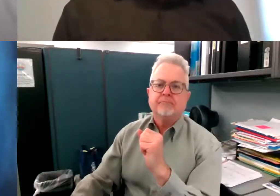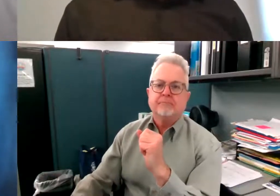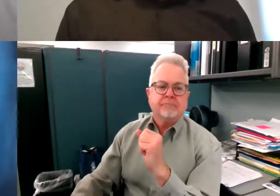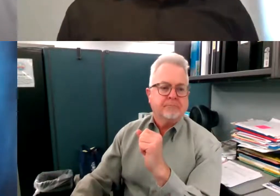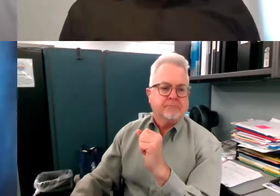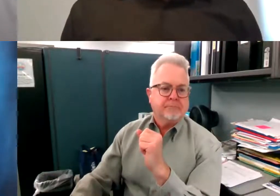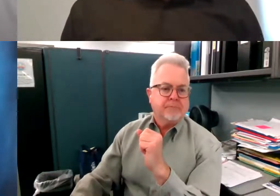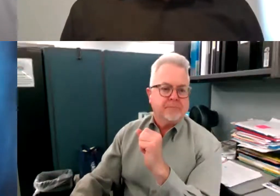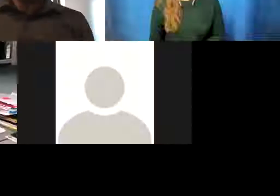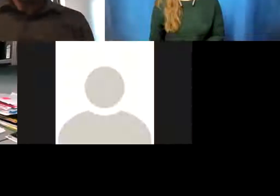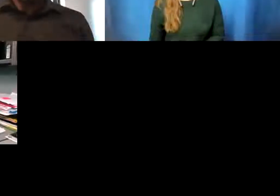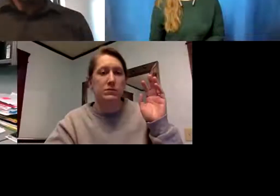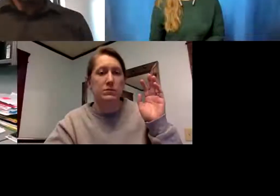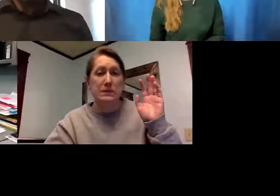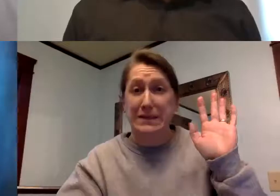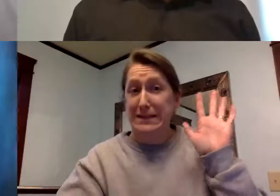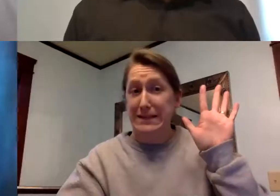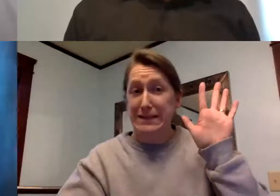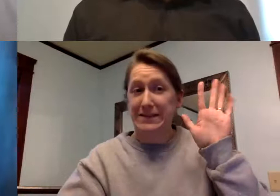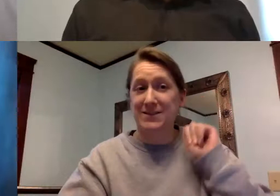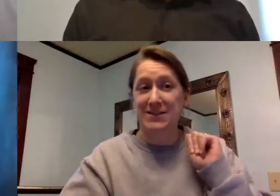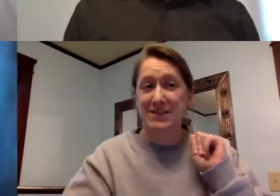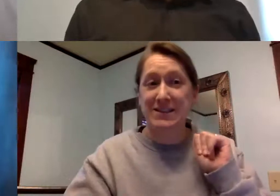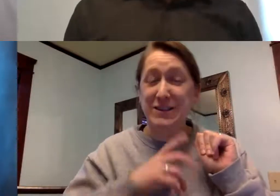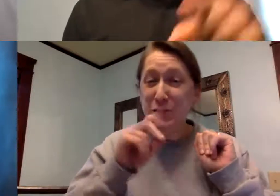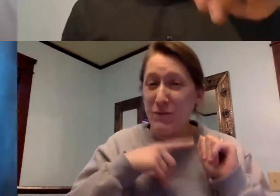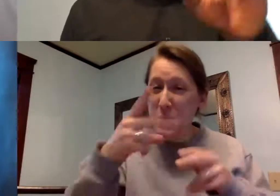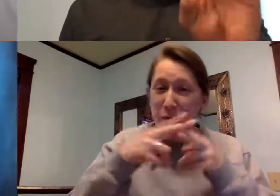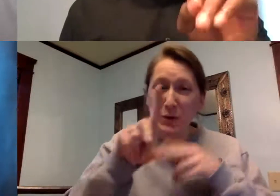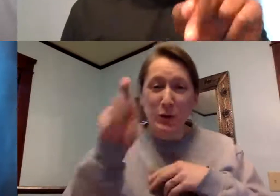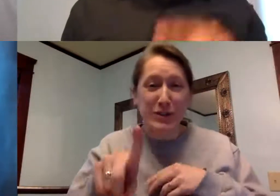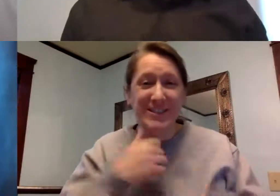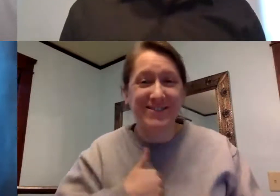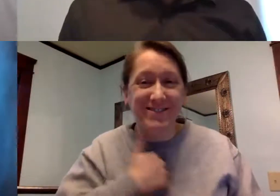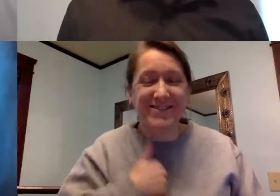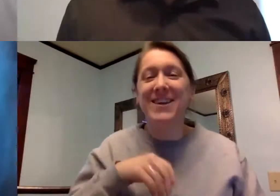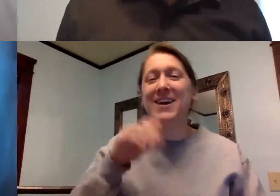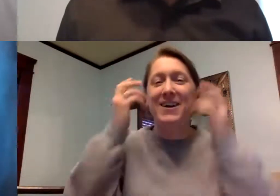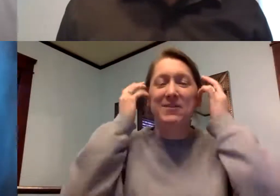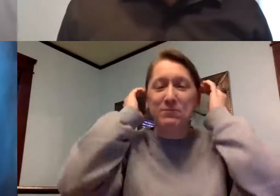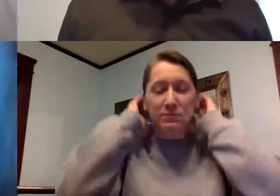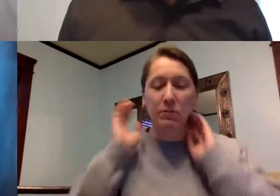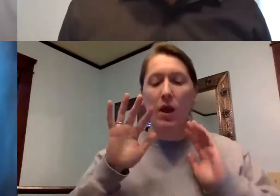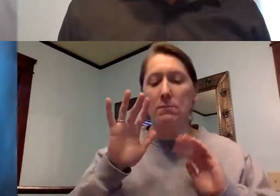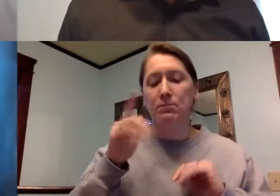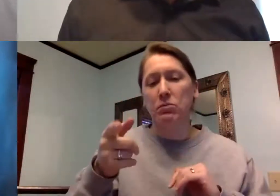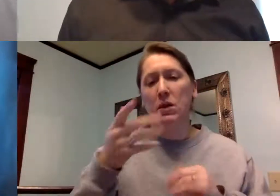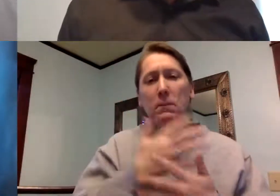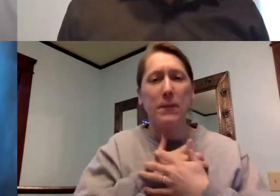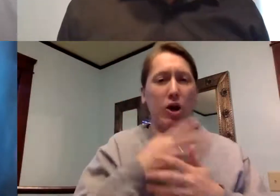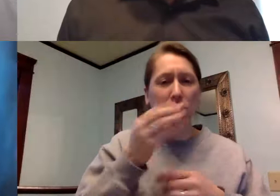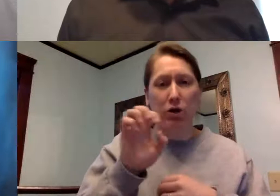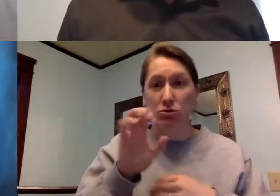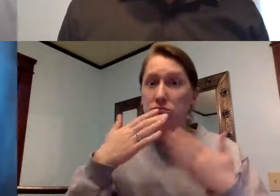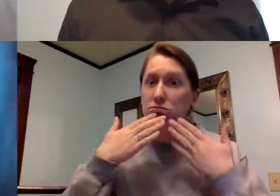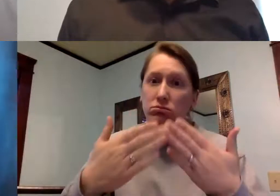Yeah, thank you, Mike Bear. Thank you. So I think this is a good time. Oh, Drew, I just have a quick question.